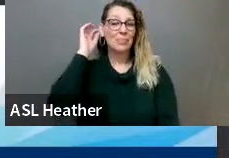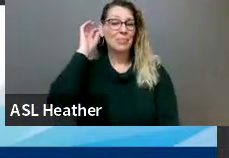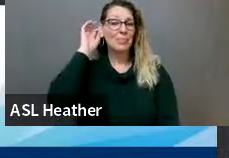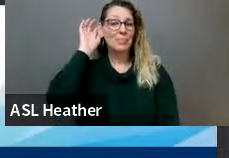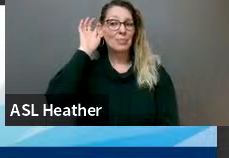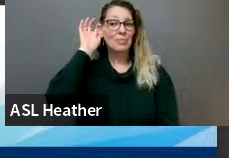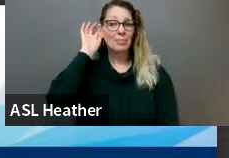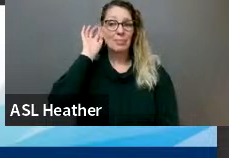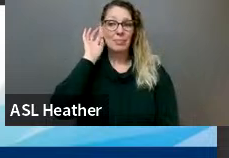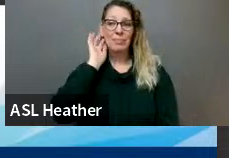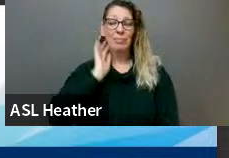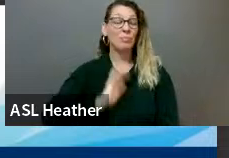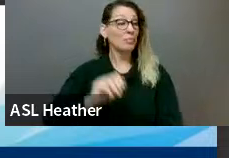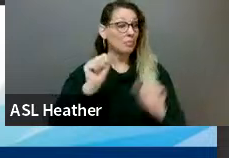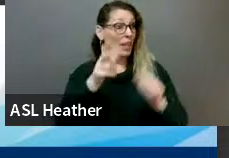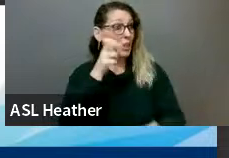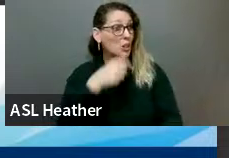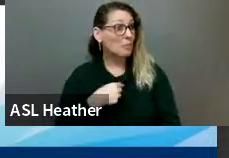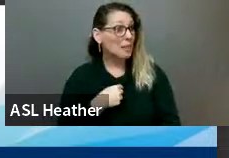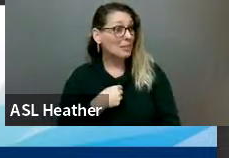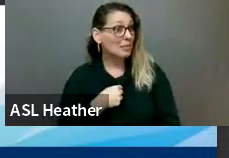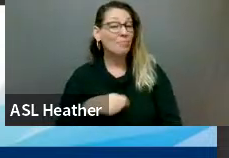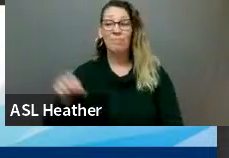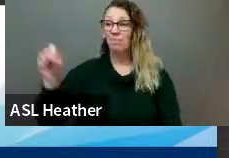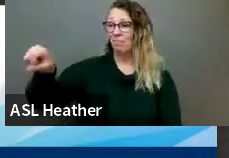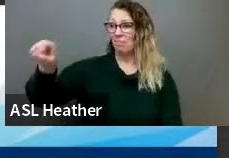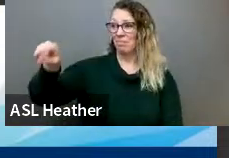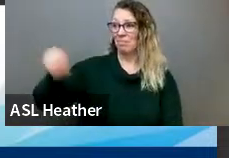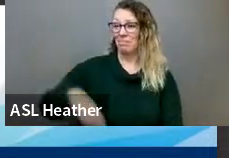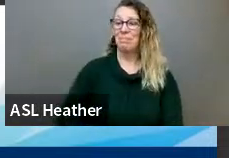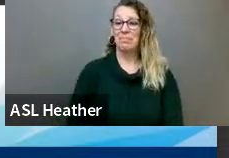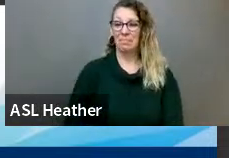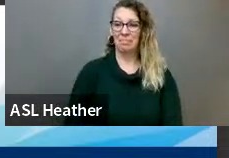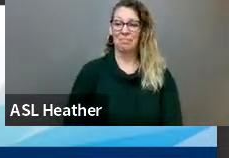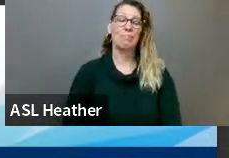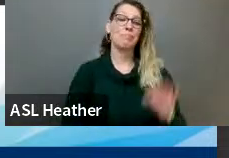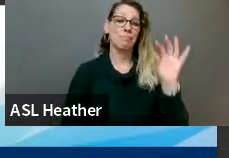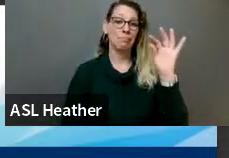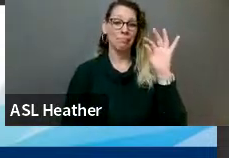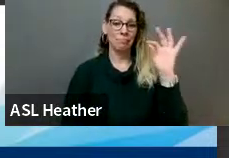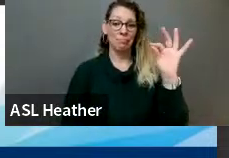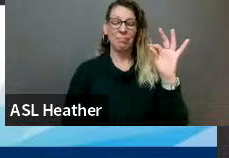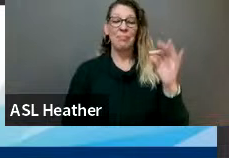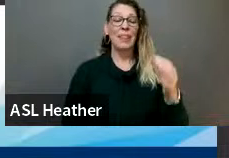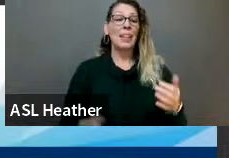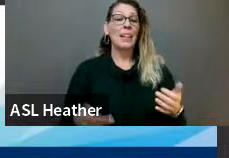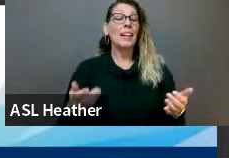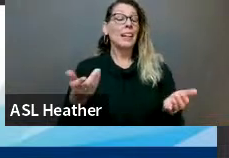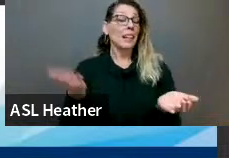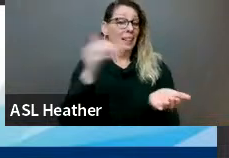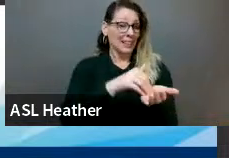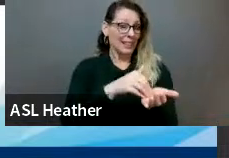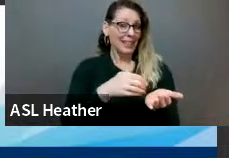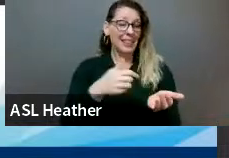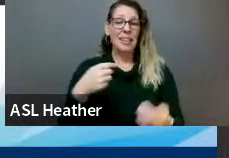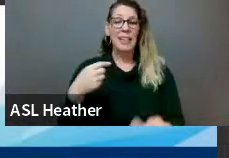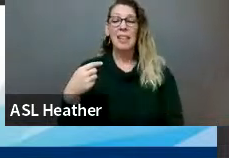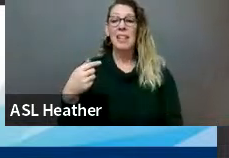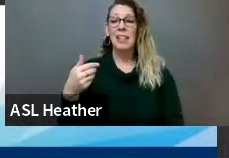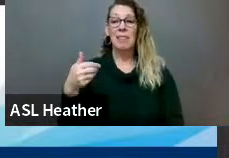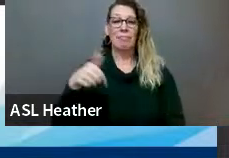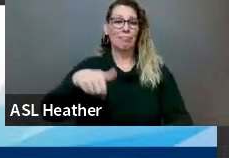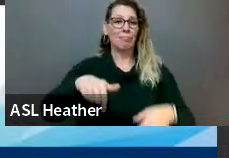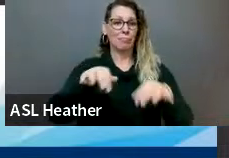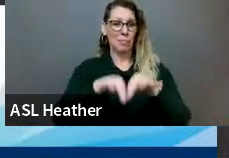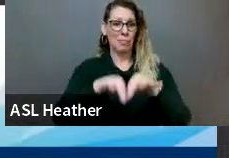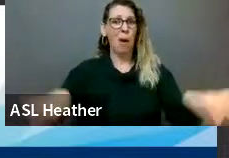Oh, can you hear me? We can. All right. Well, once again, this is an